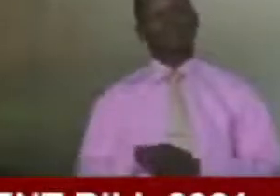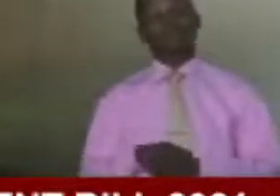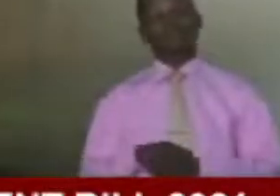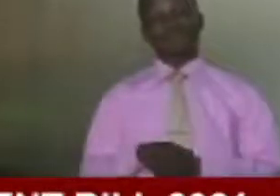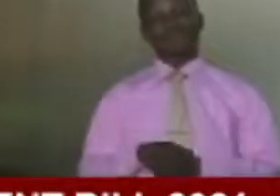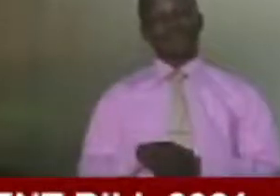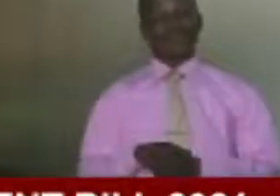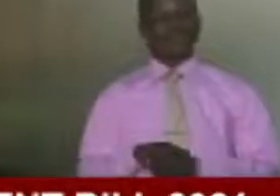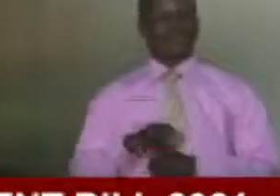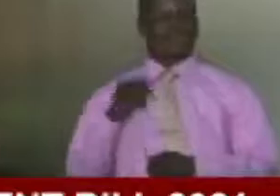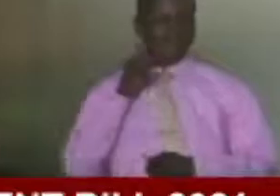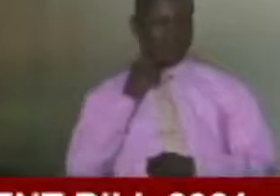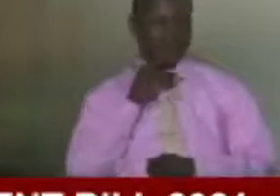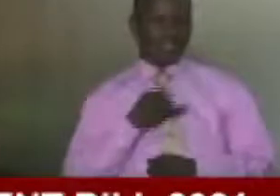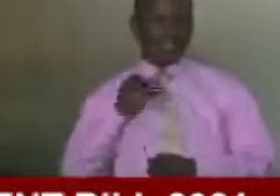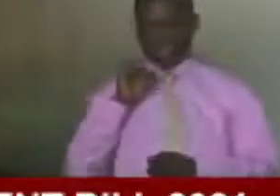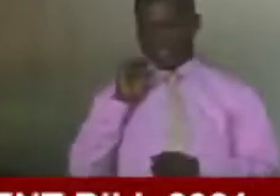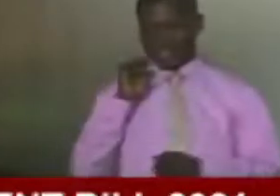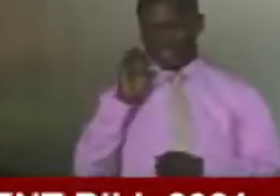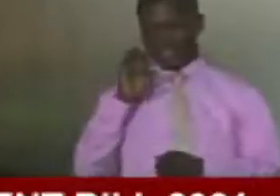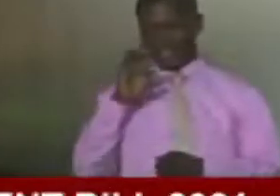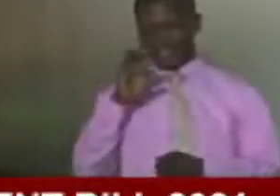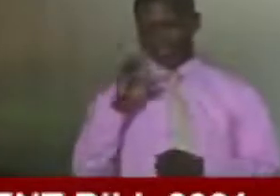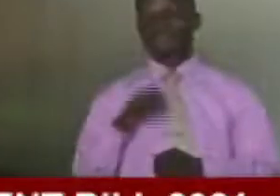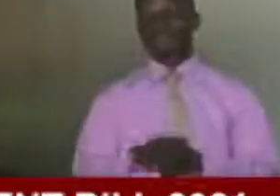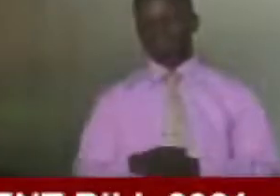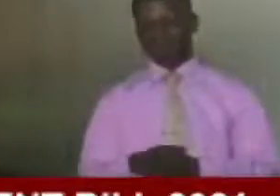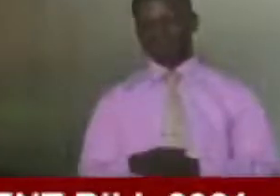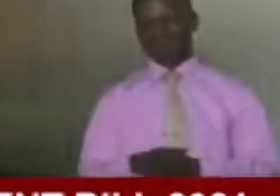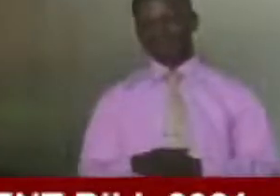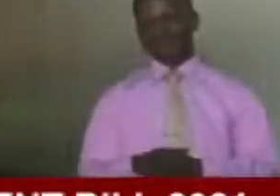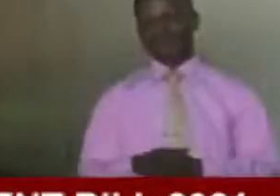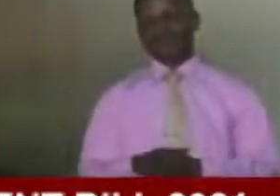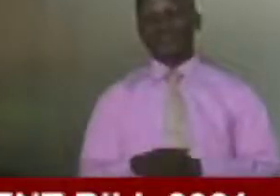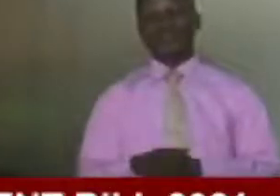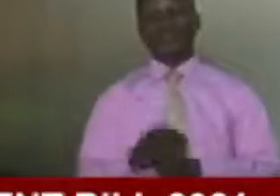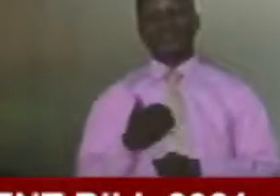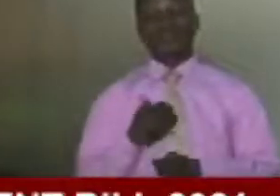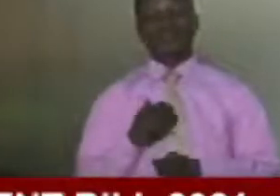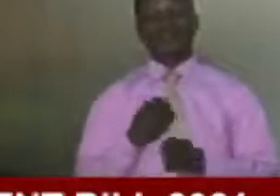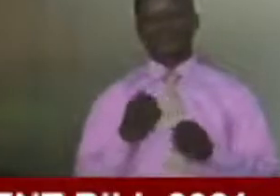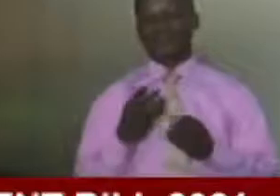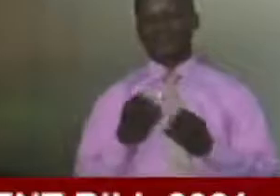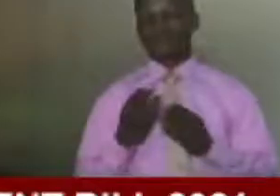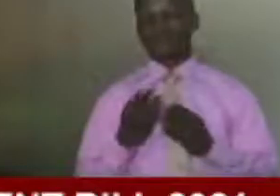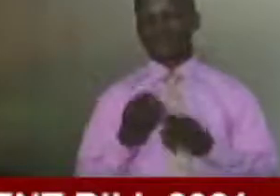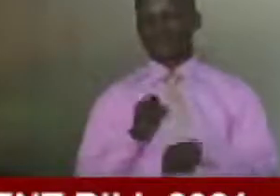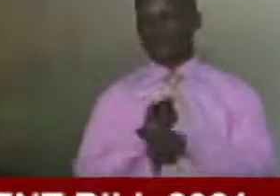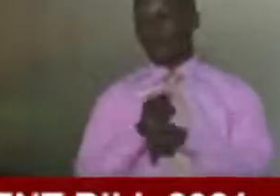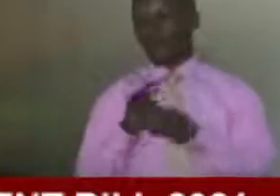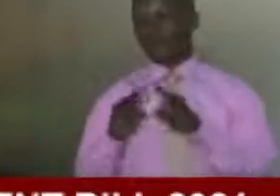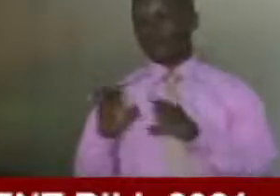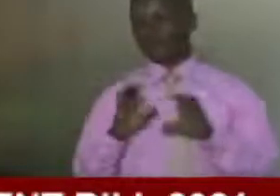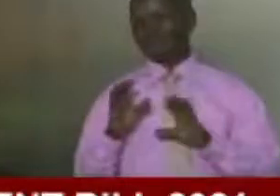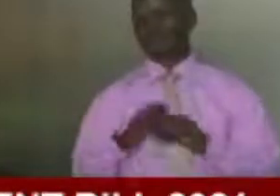and the Electoral Commission and the other commissioners themselves can be helped a lot with a good legal